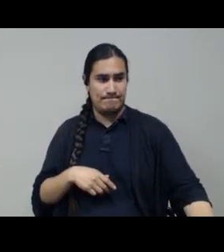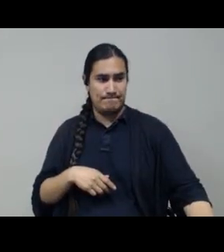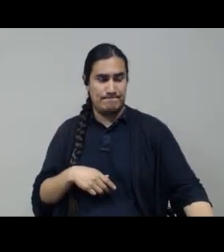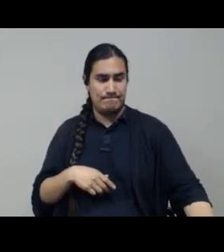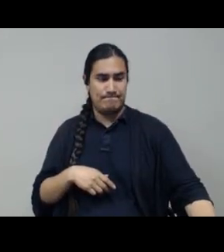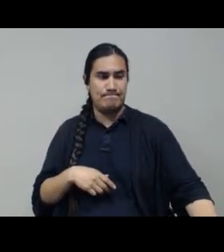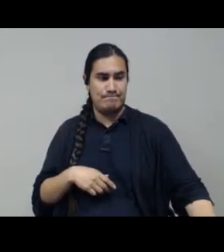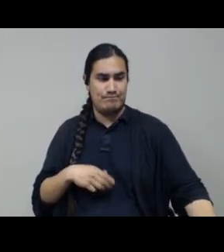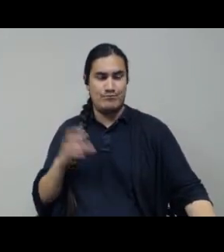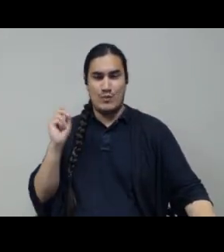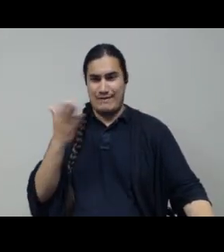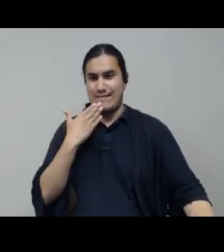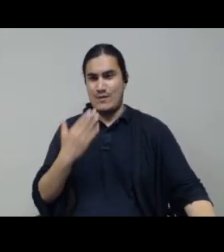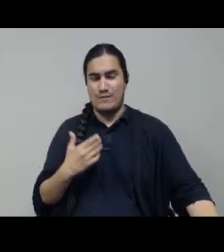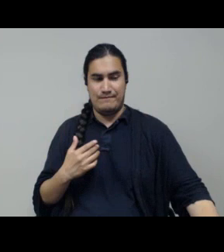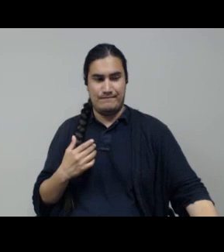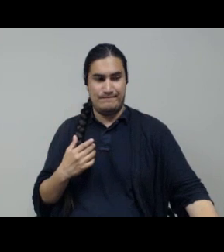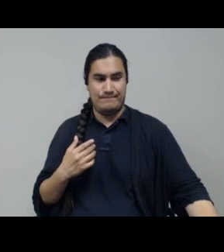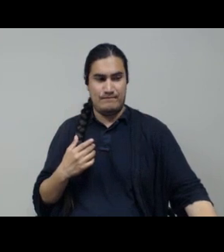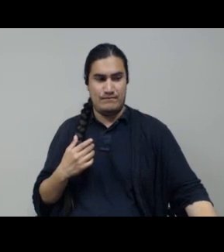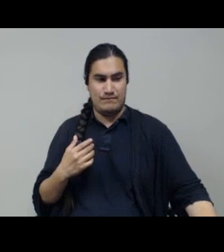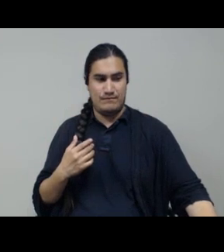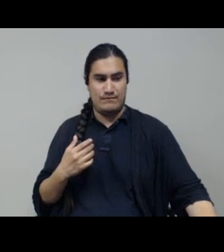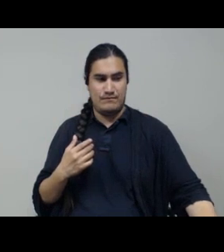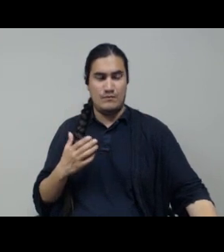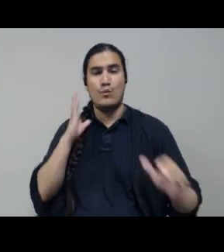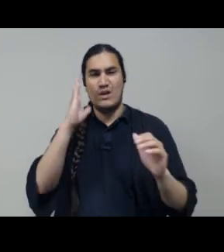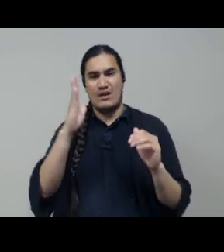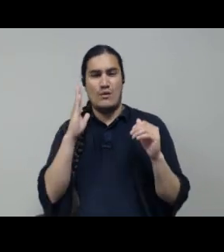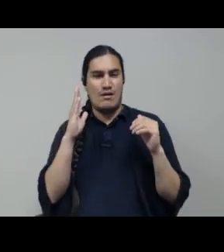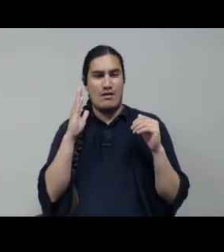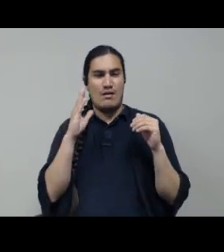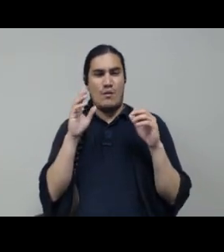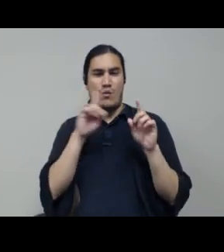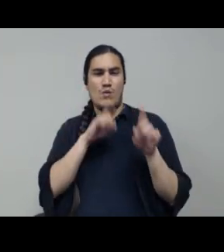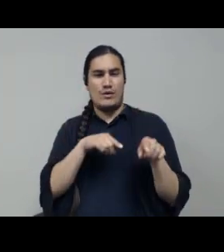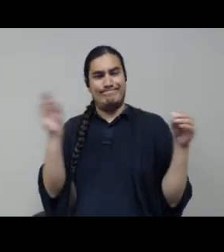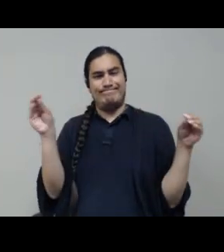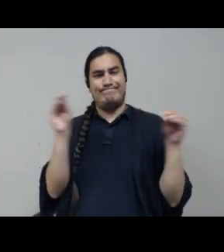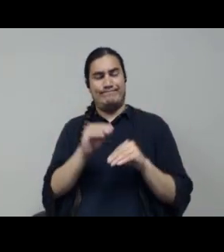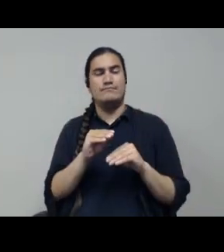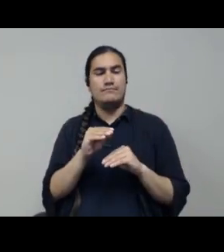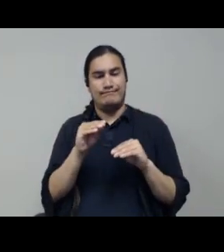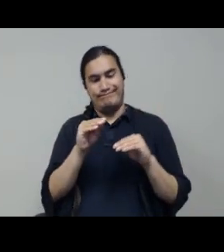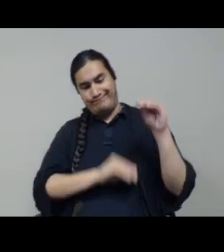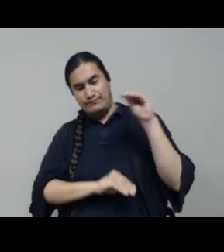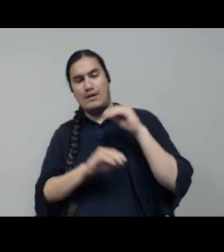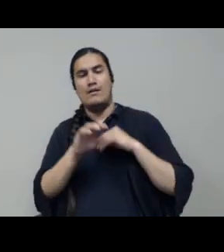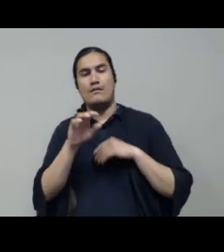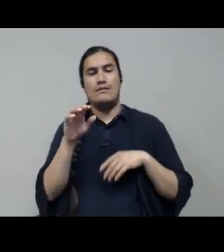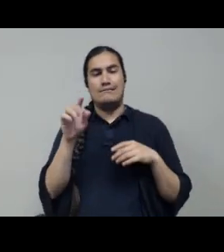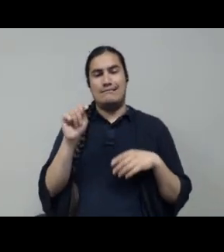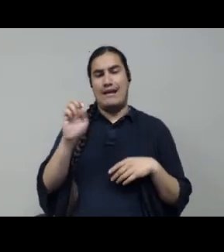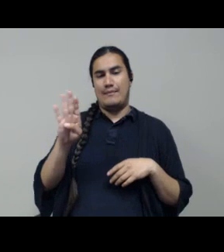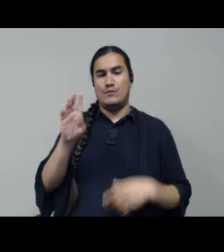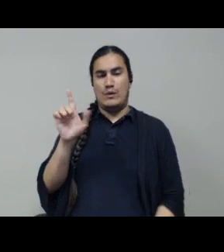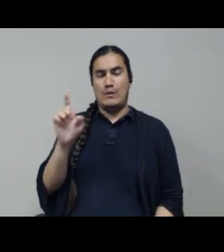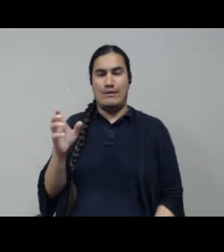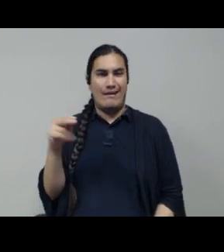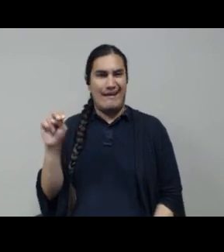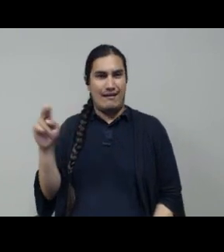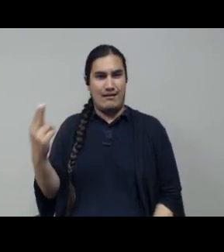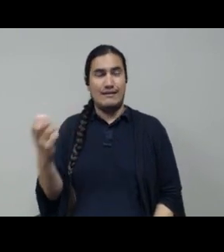Okay, thank you. Then we will take out of order tab 21. Hannah? Yes,